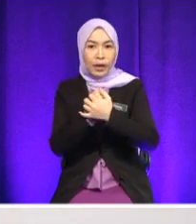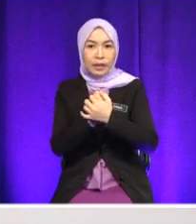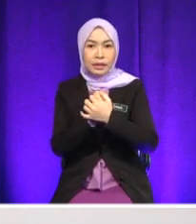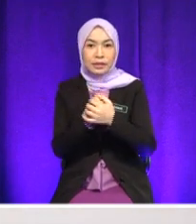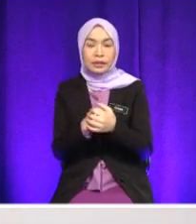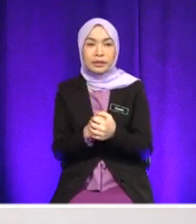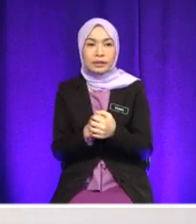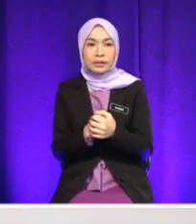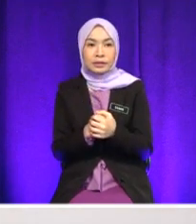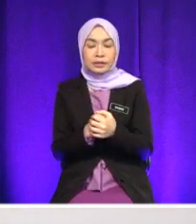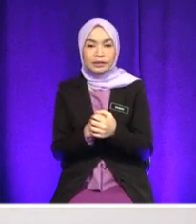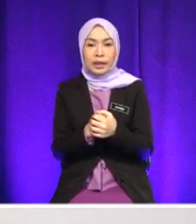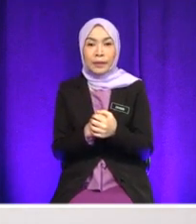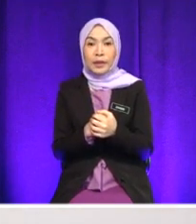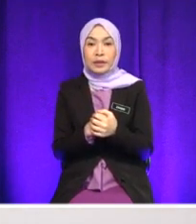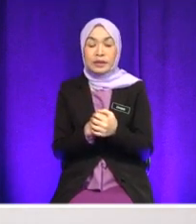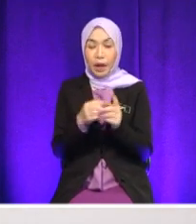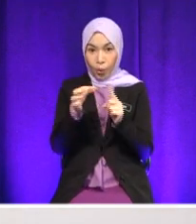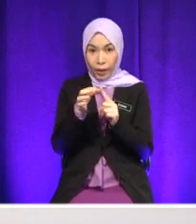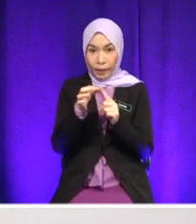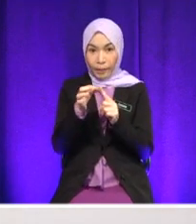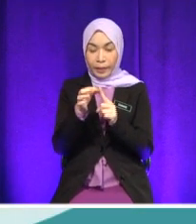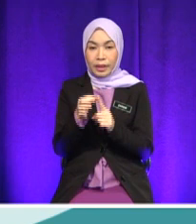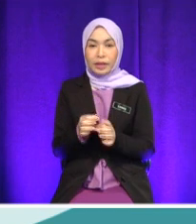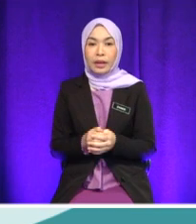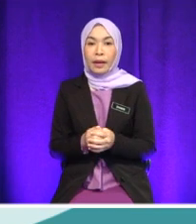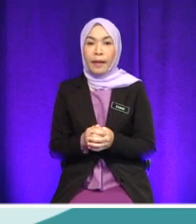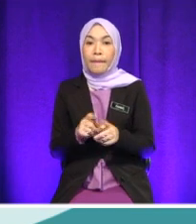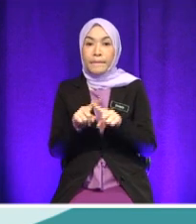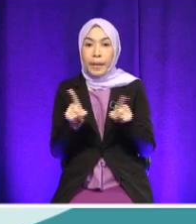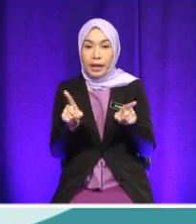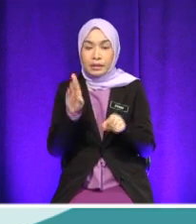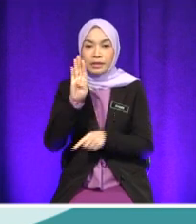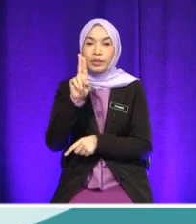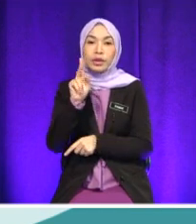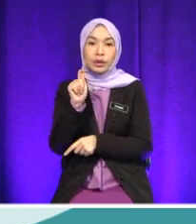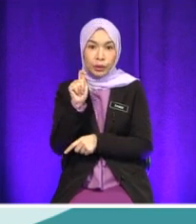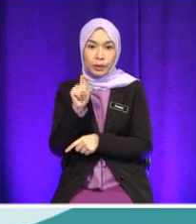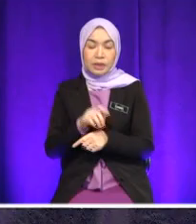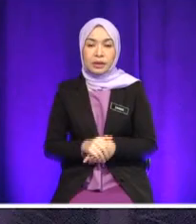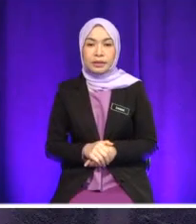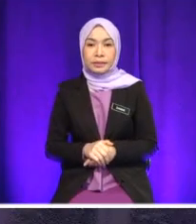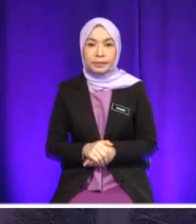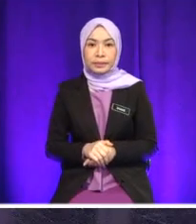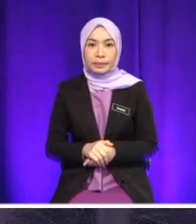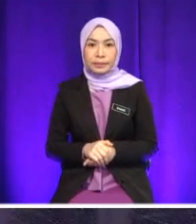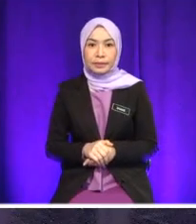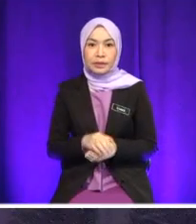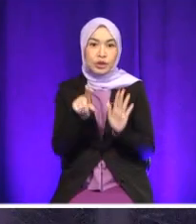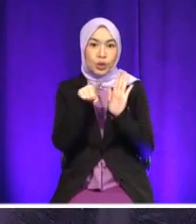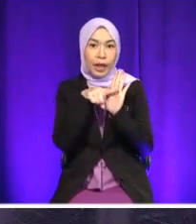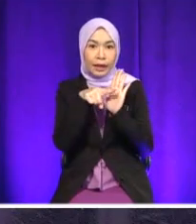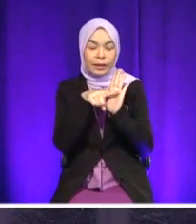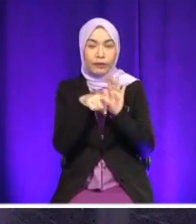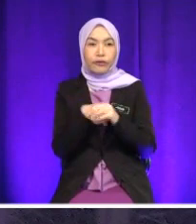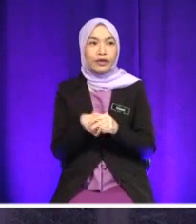only, yeah, because the keywords but. Let's check. Yes, P, okay? How about questions number 3? Anyone would like